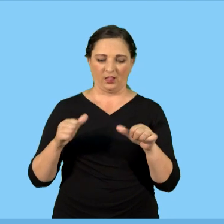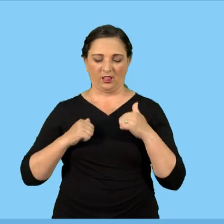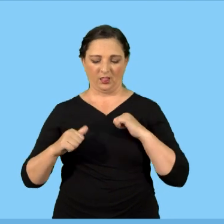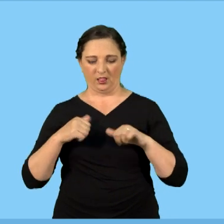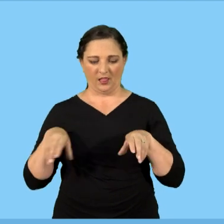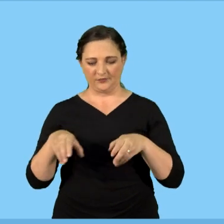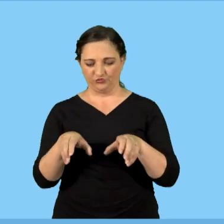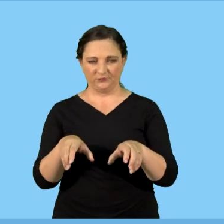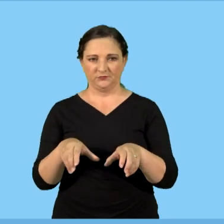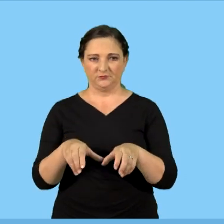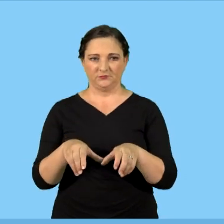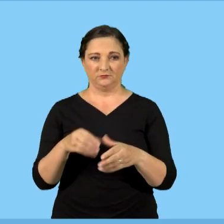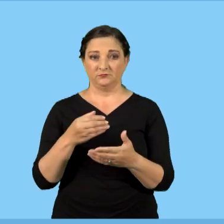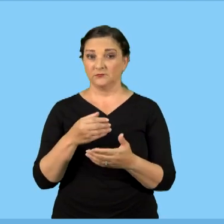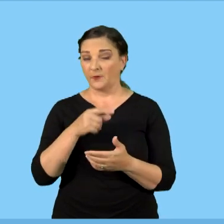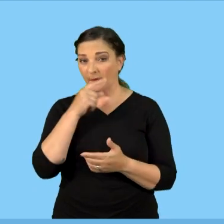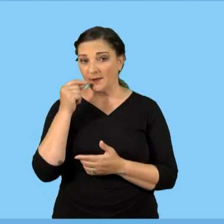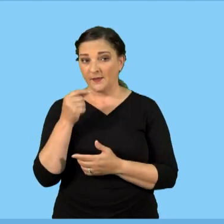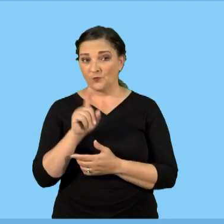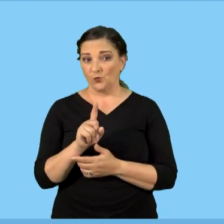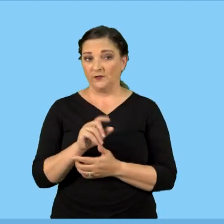environment is called